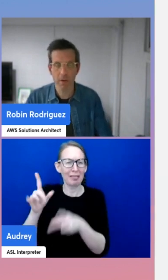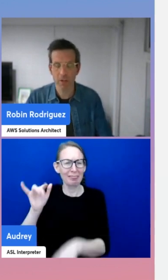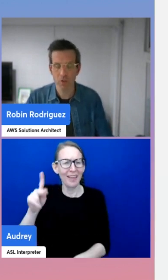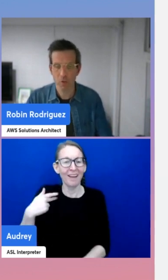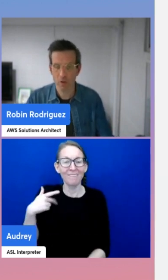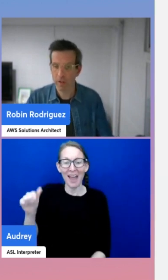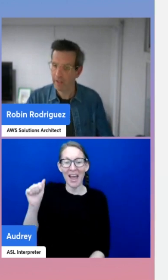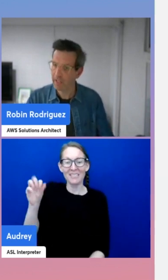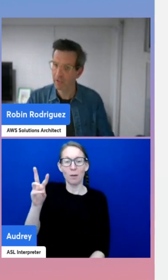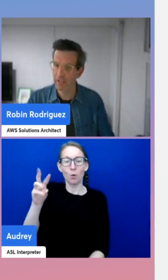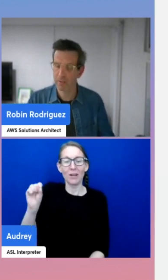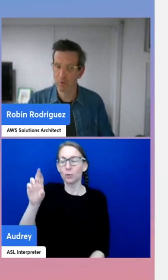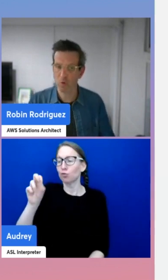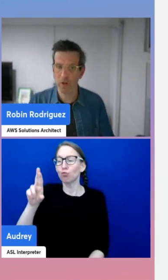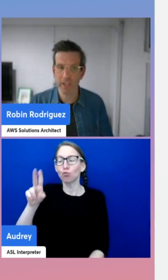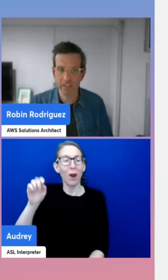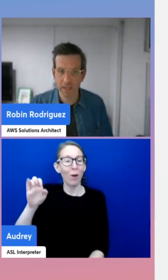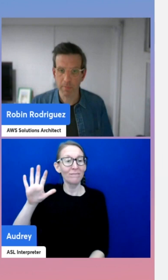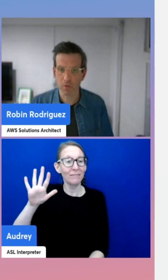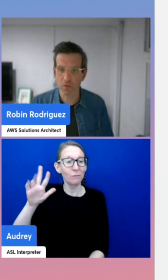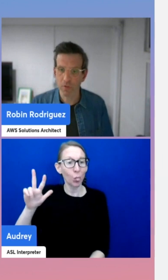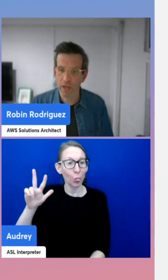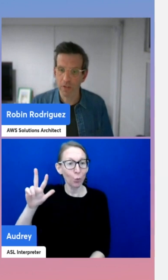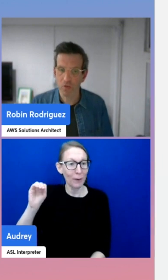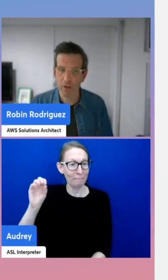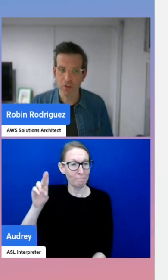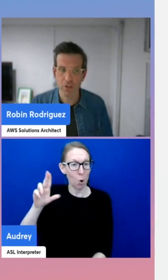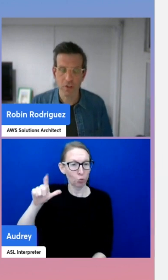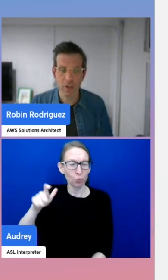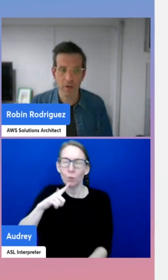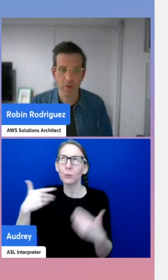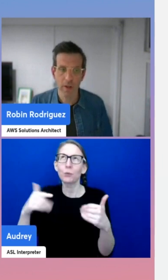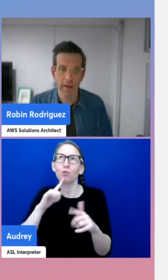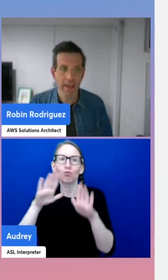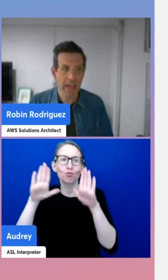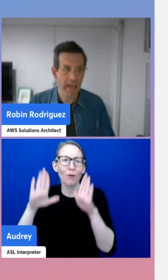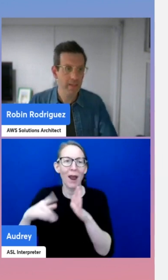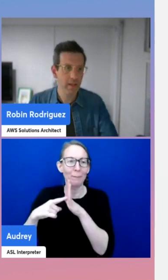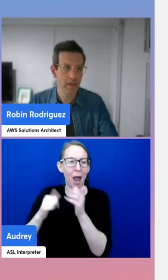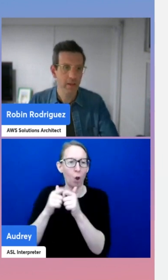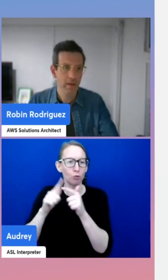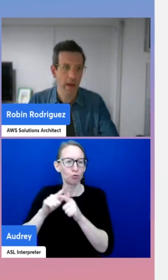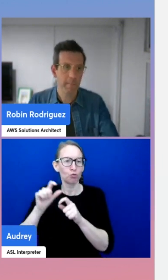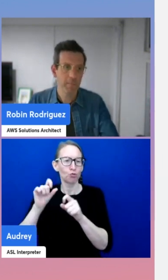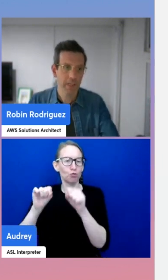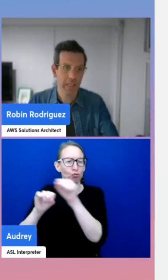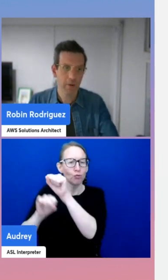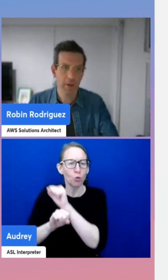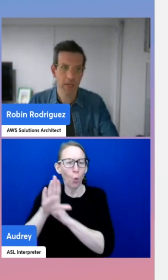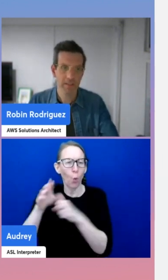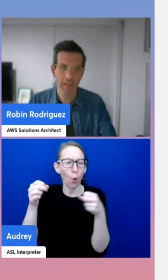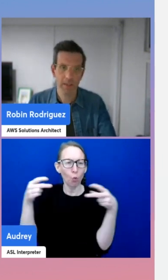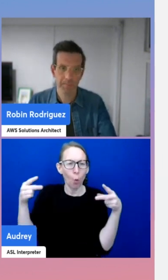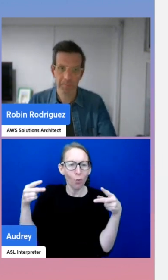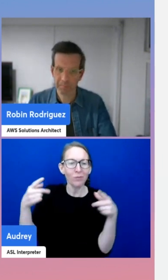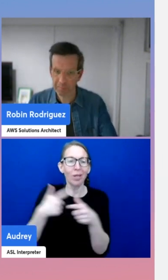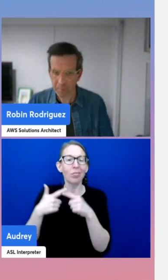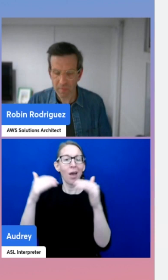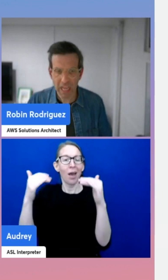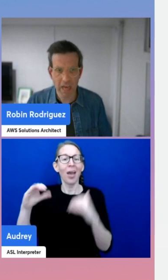53 module. I think this has some great examples for how to structure your code. And then Cloud